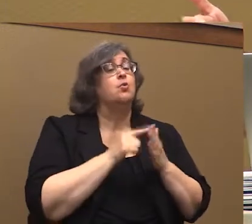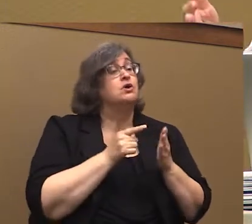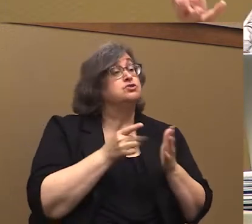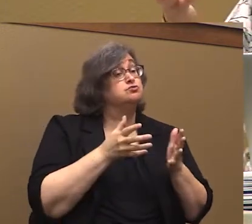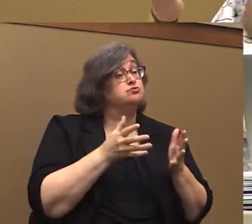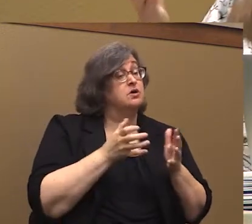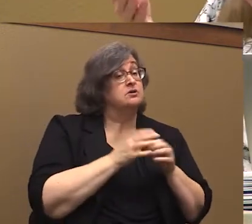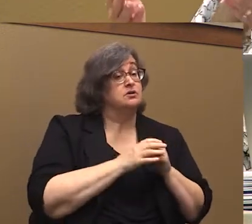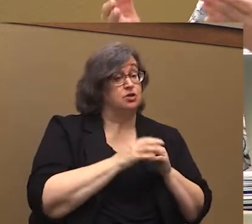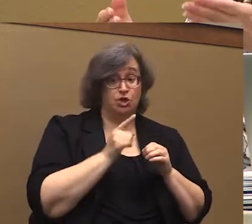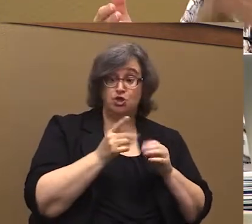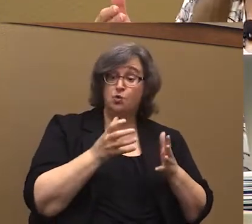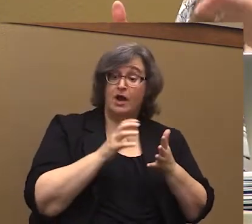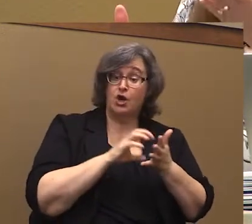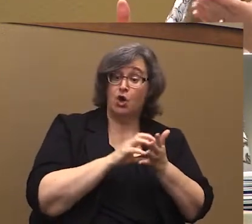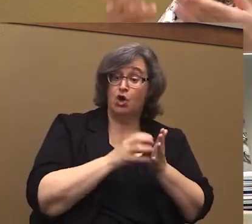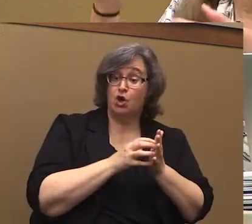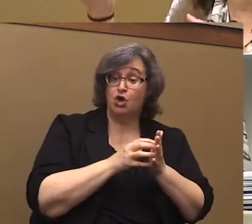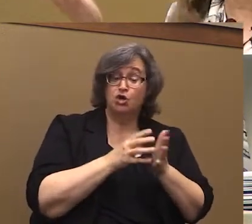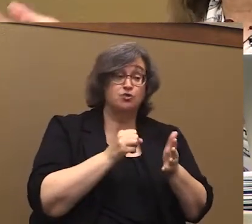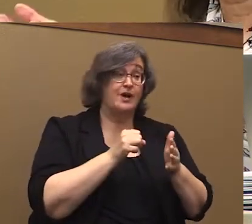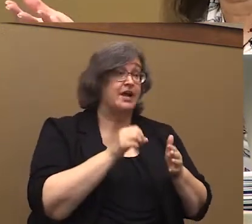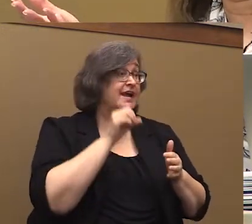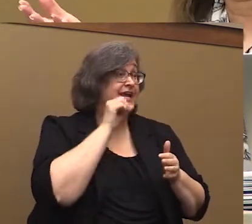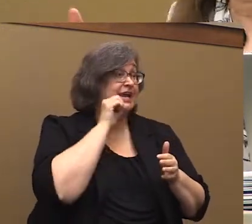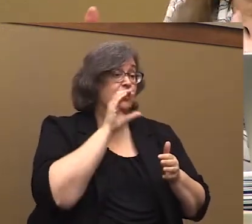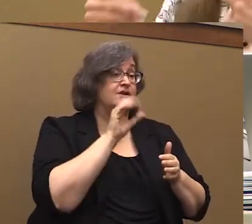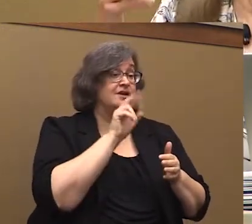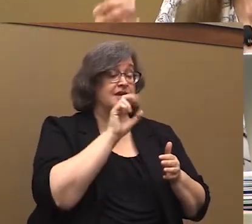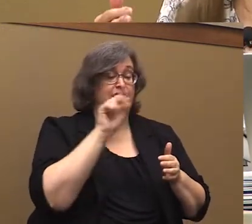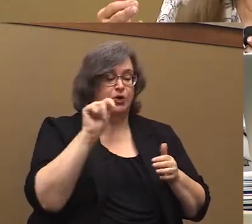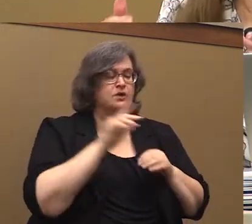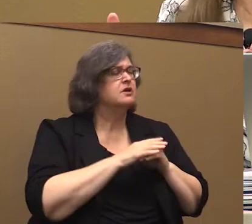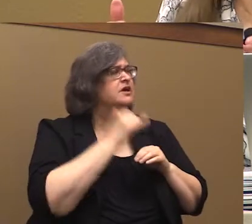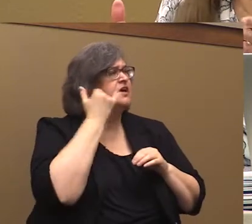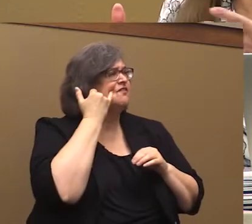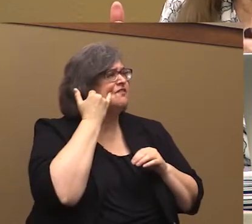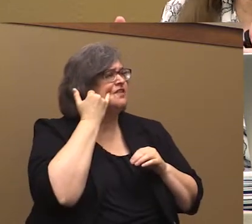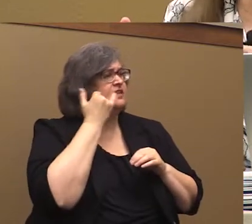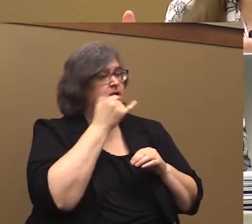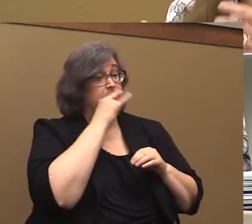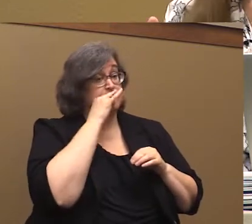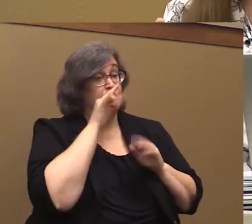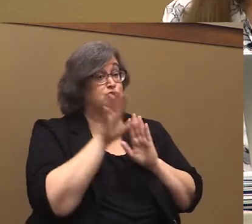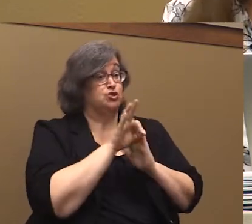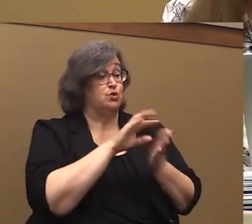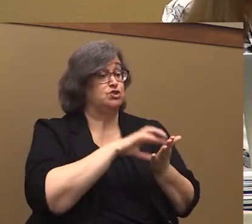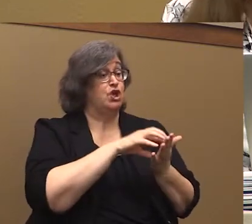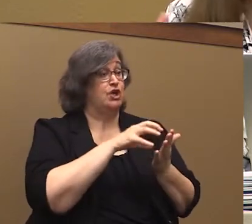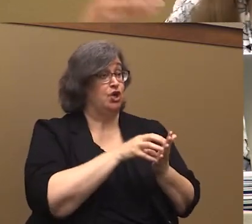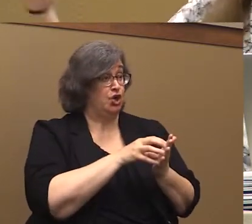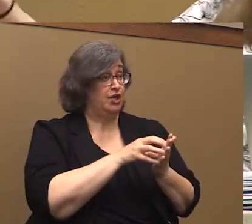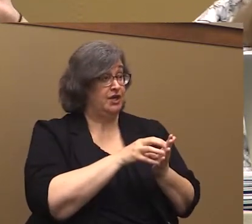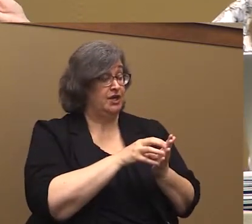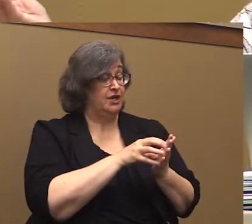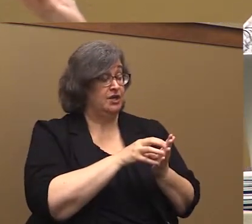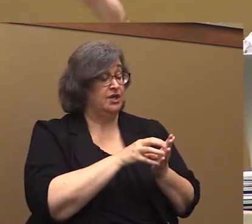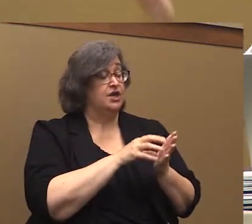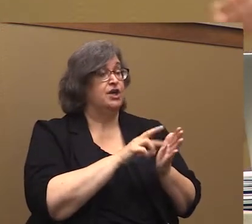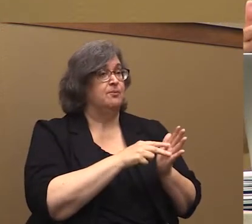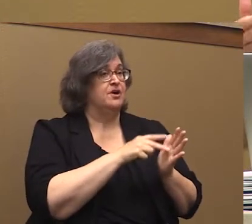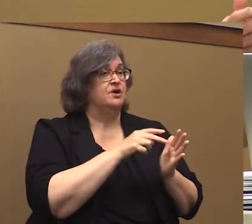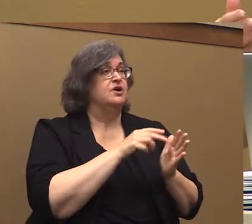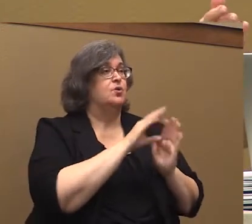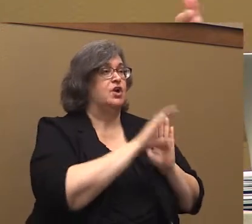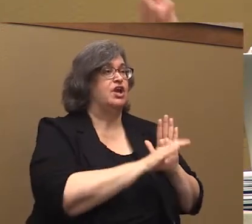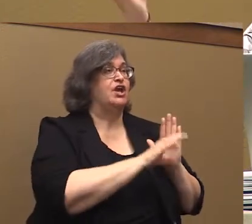you like? Would you like a cookie or carrot? And if the child chose cookie, then